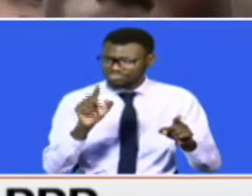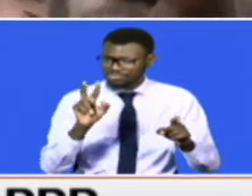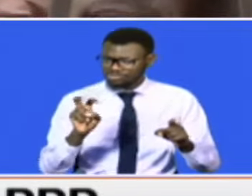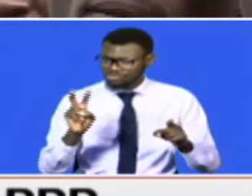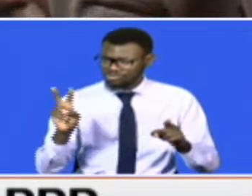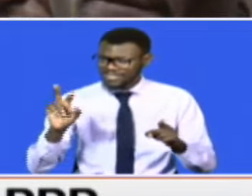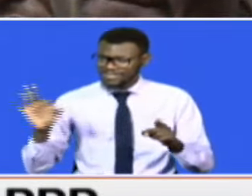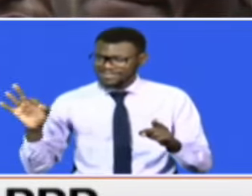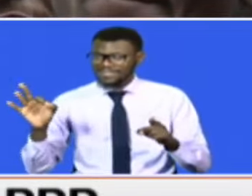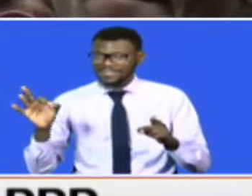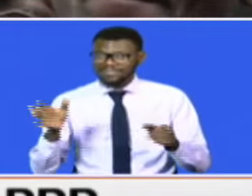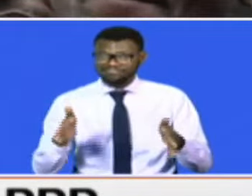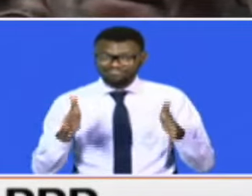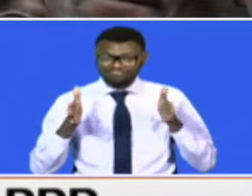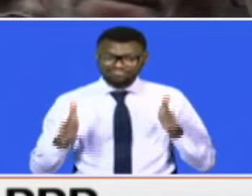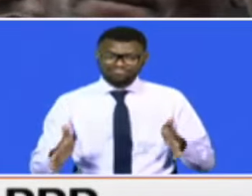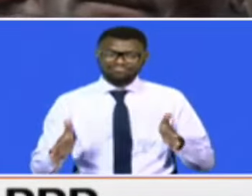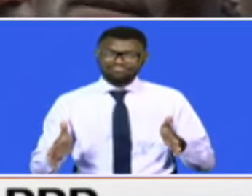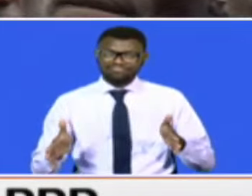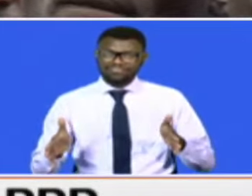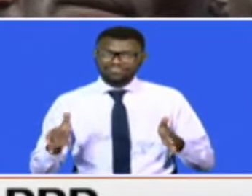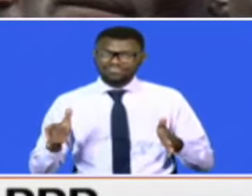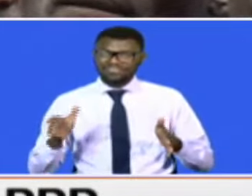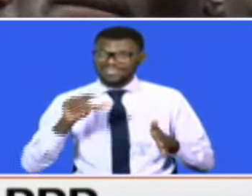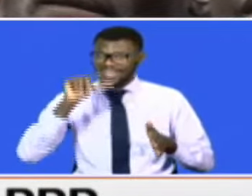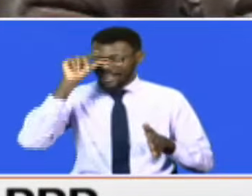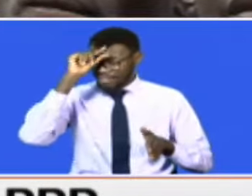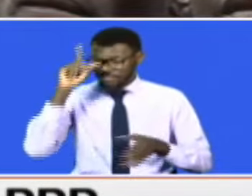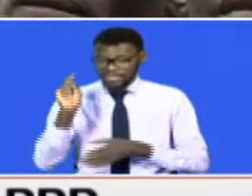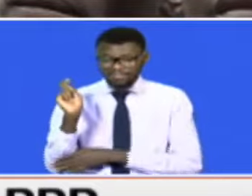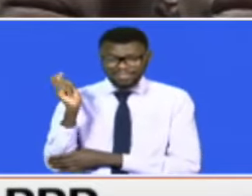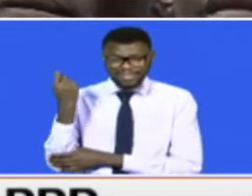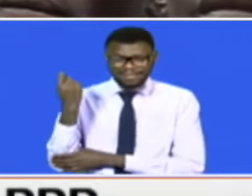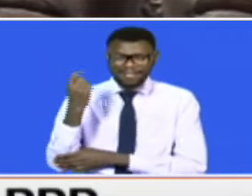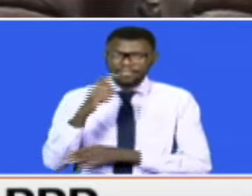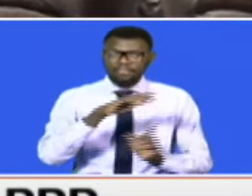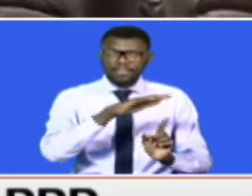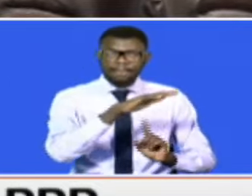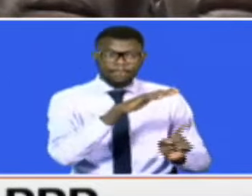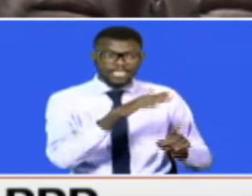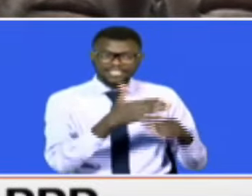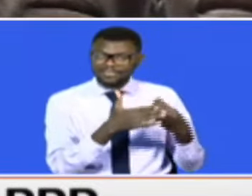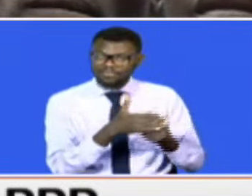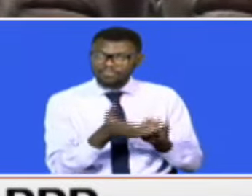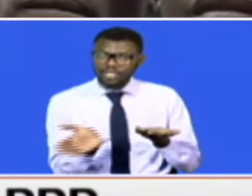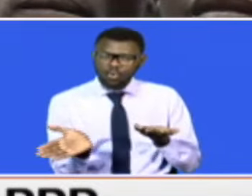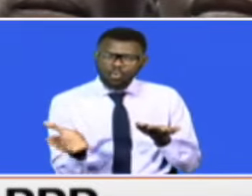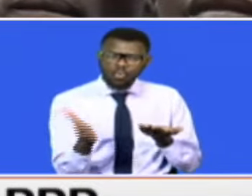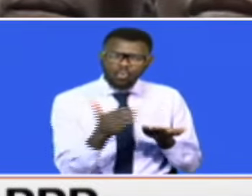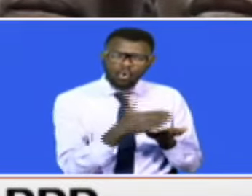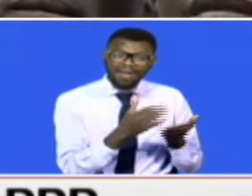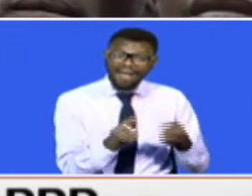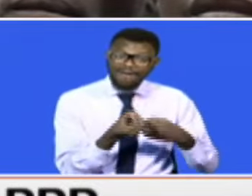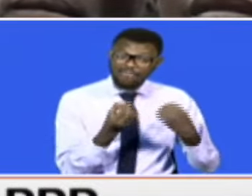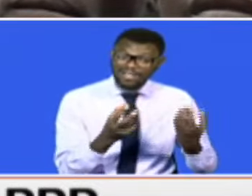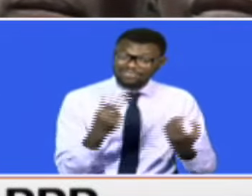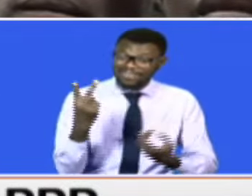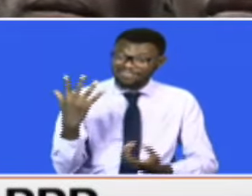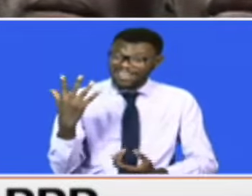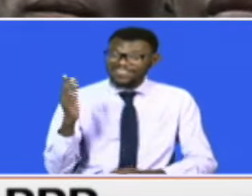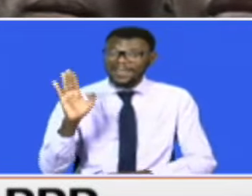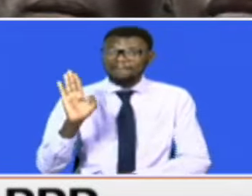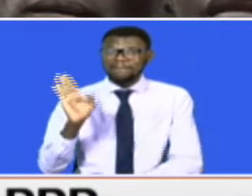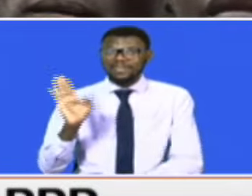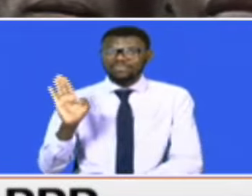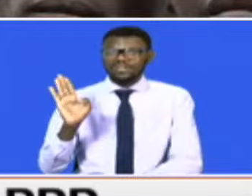2023, the government of Kenya, through the Ministry of Treasury, has collected a total of 25 billion shillings